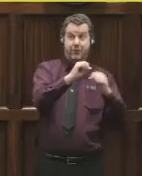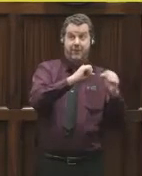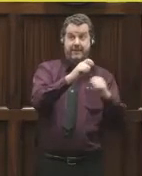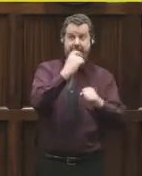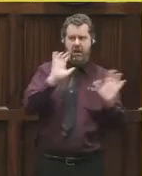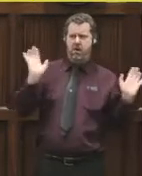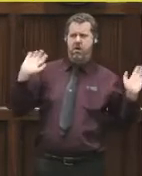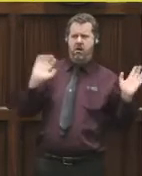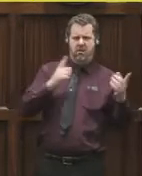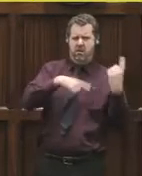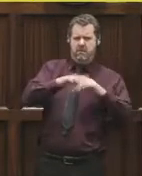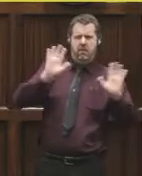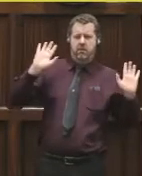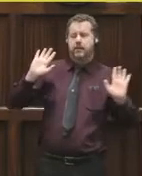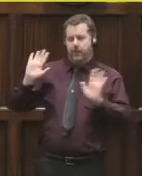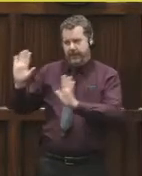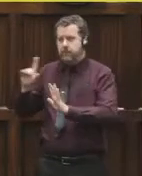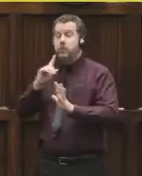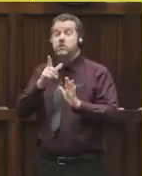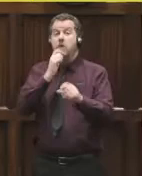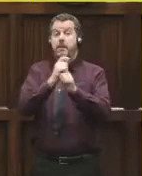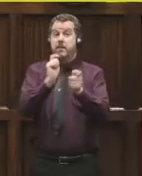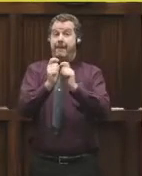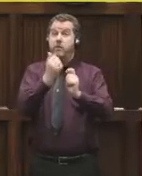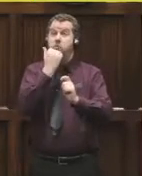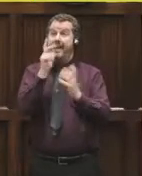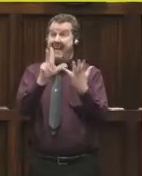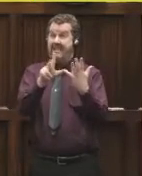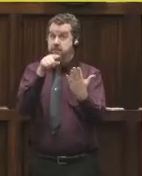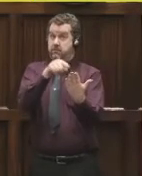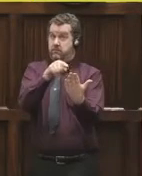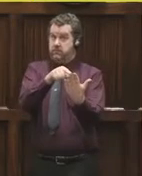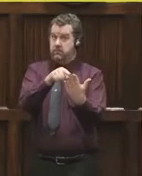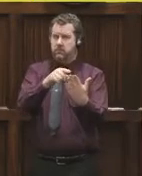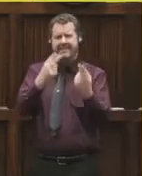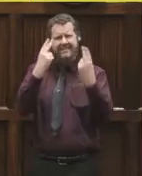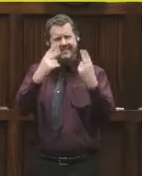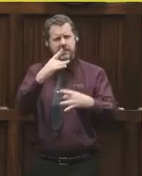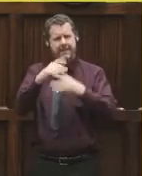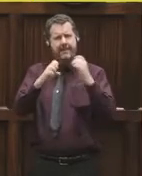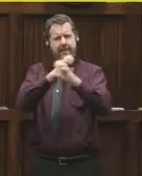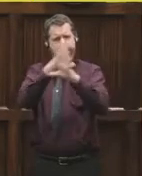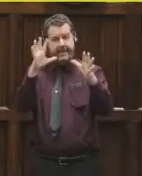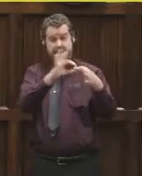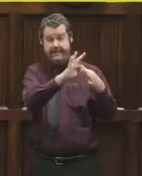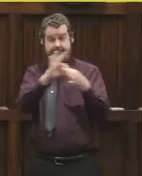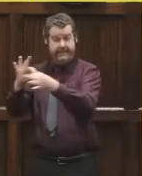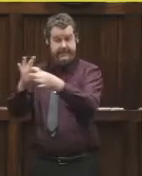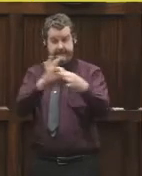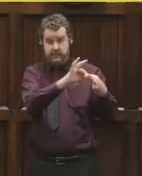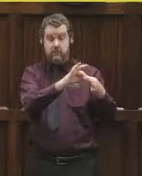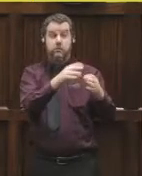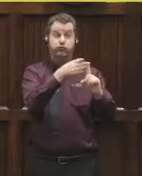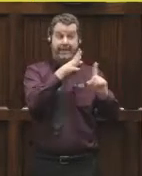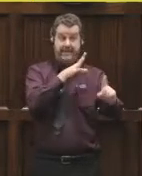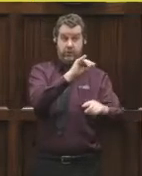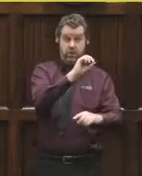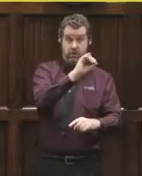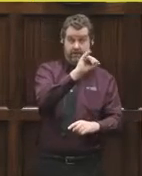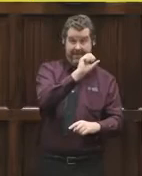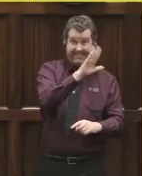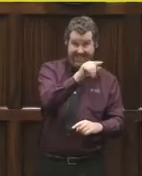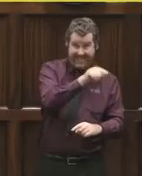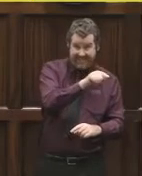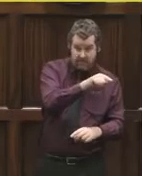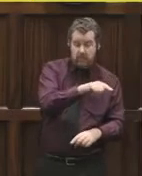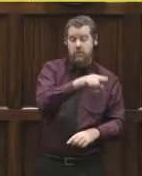I say in relation to Amendment number 8, I think making a clear linkage between the recognition of Irish Sign Language and of the